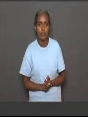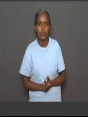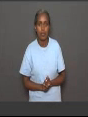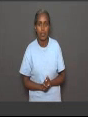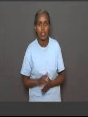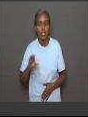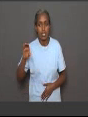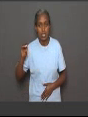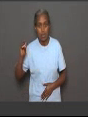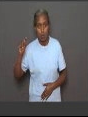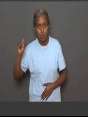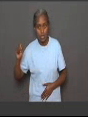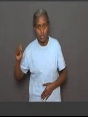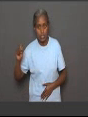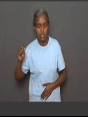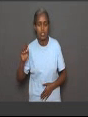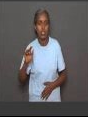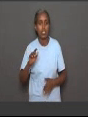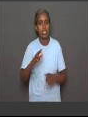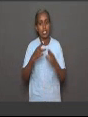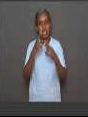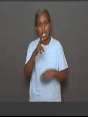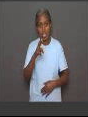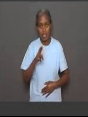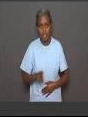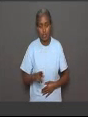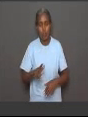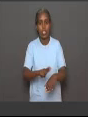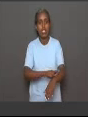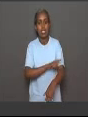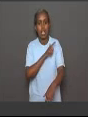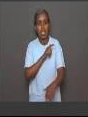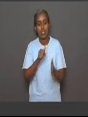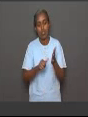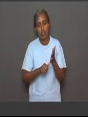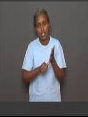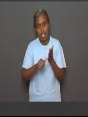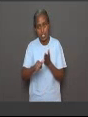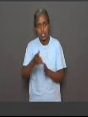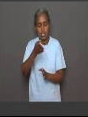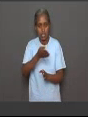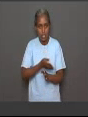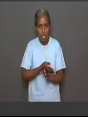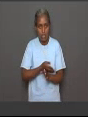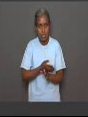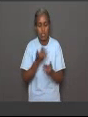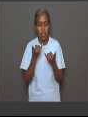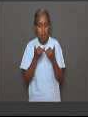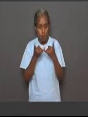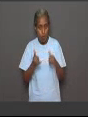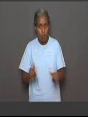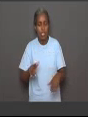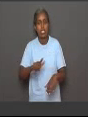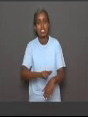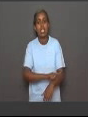The cotangent is the ratio of the length of the adjacent side over